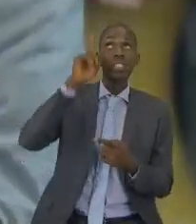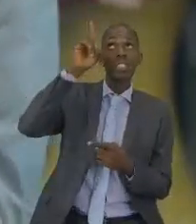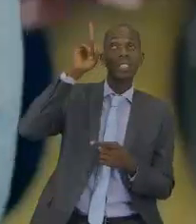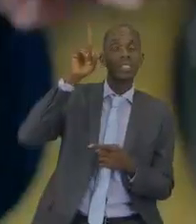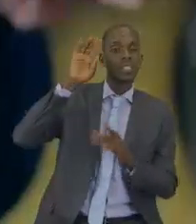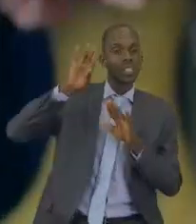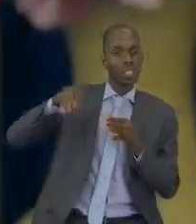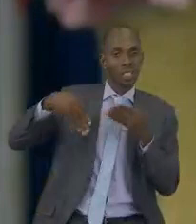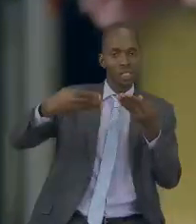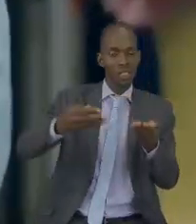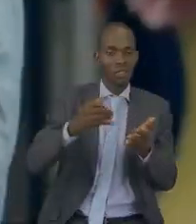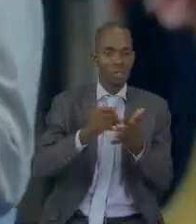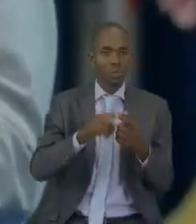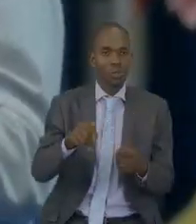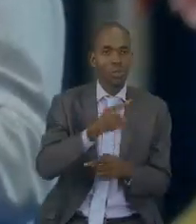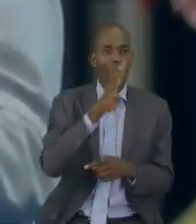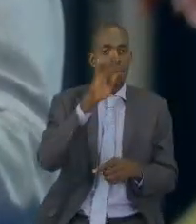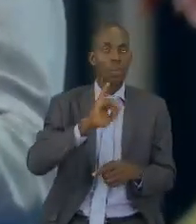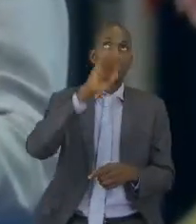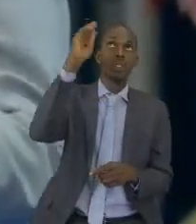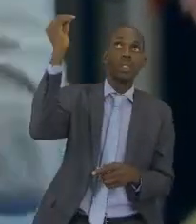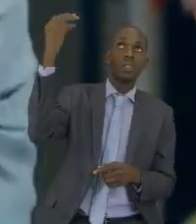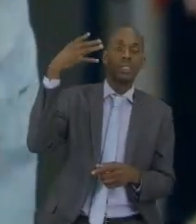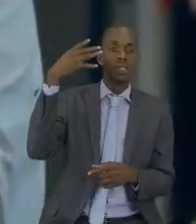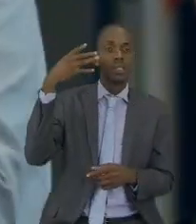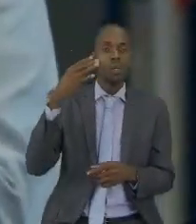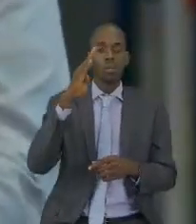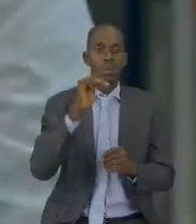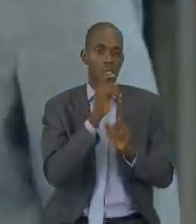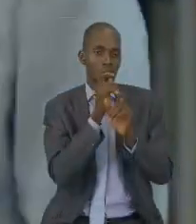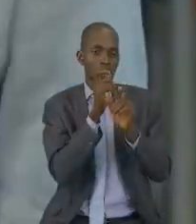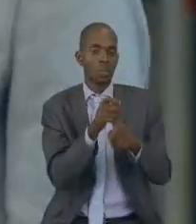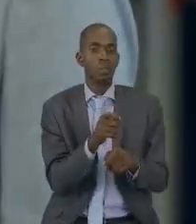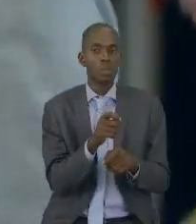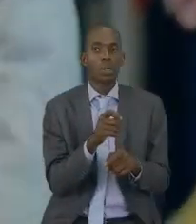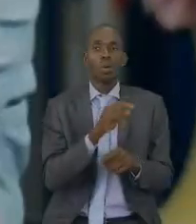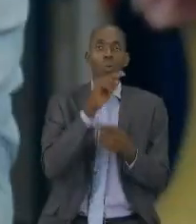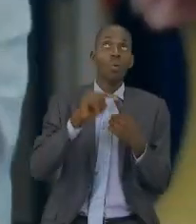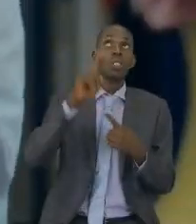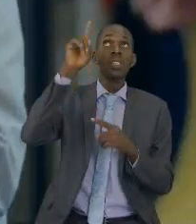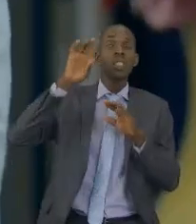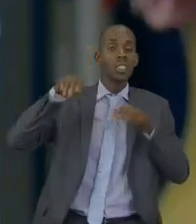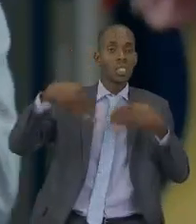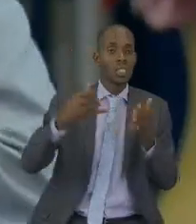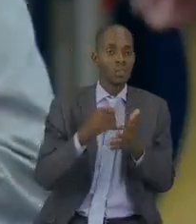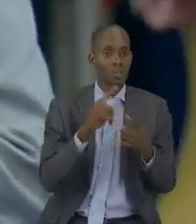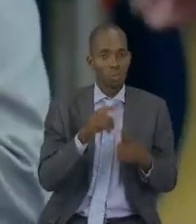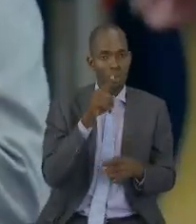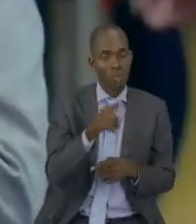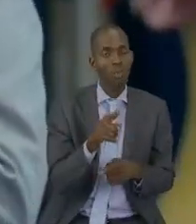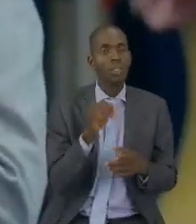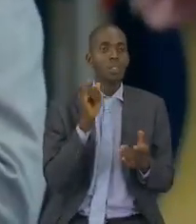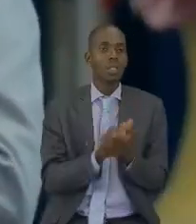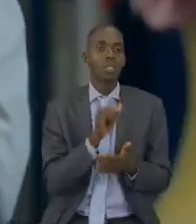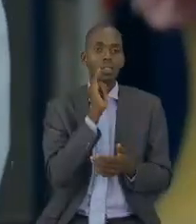by grace, by gift, I'm free, when he gives you that, that is the